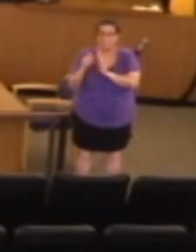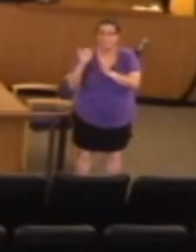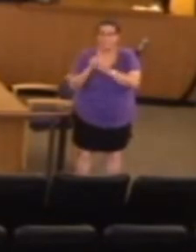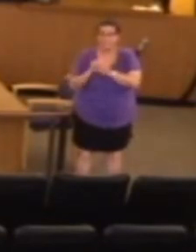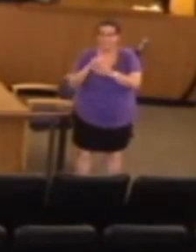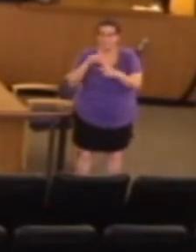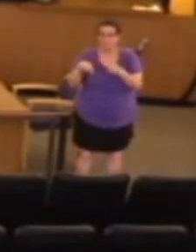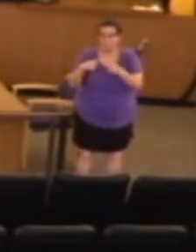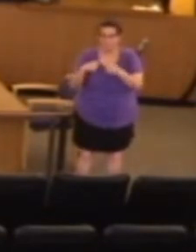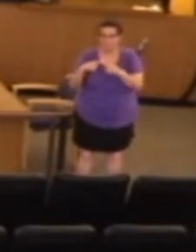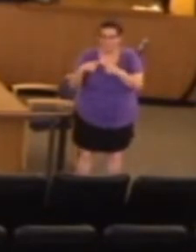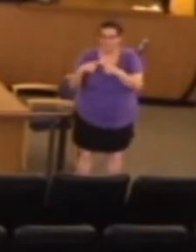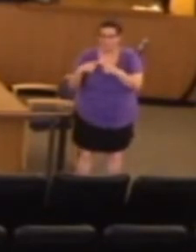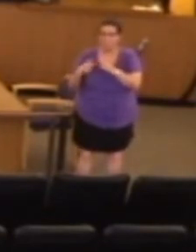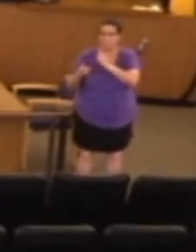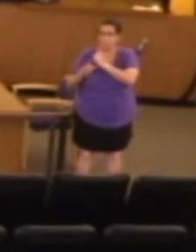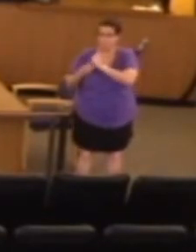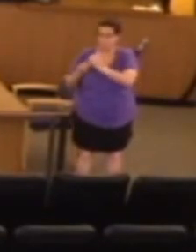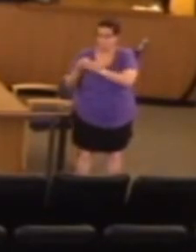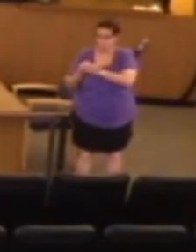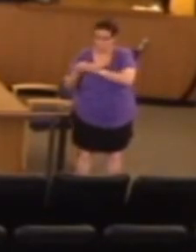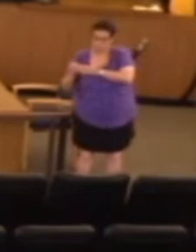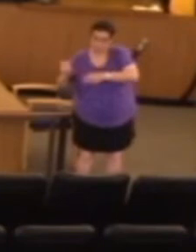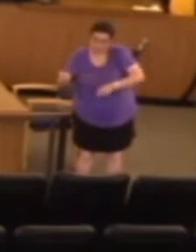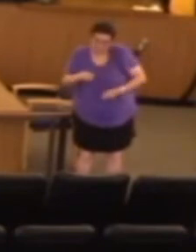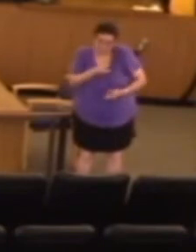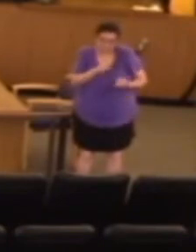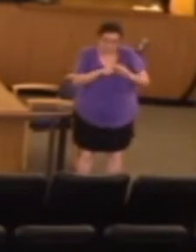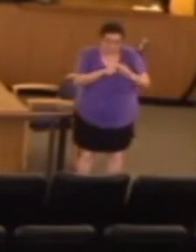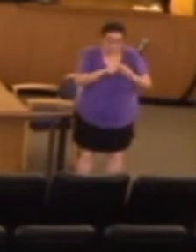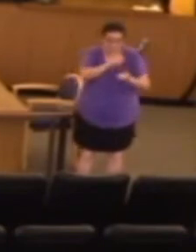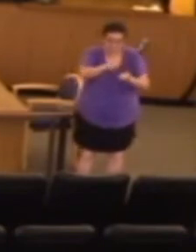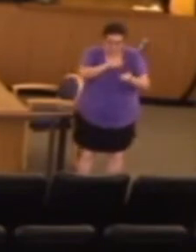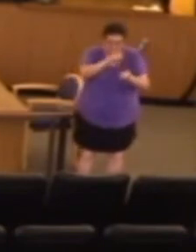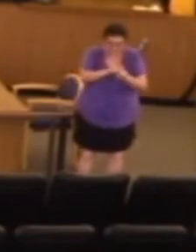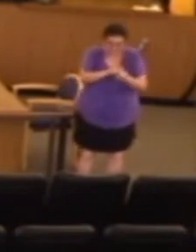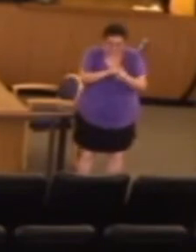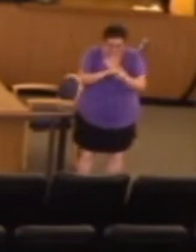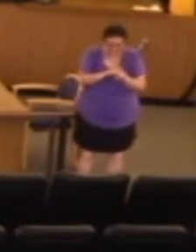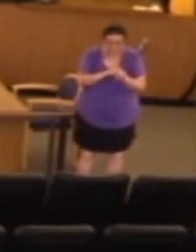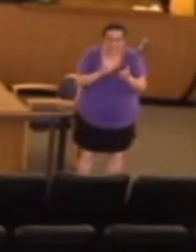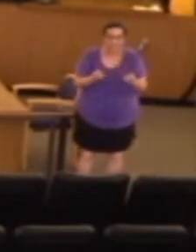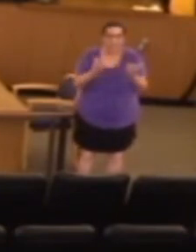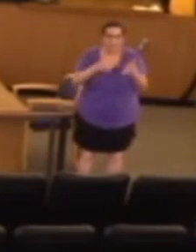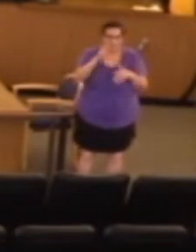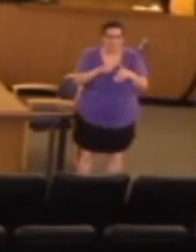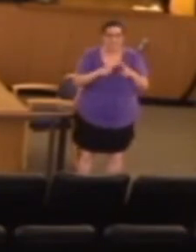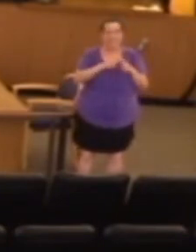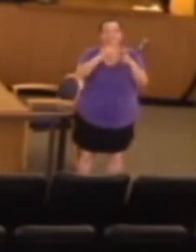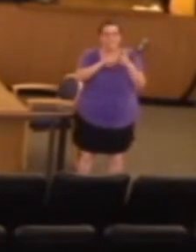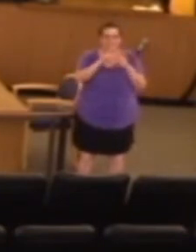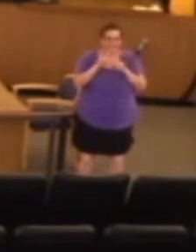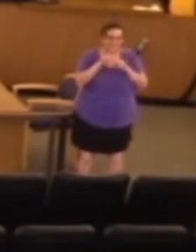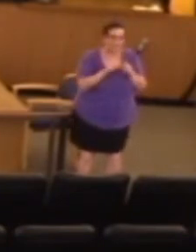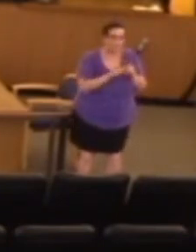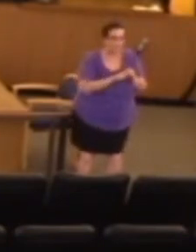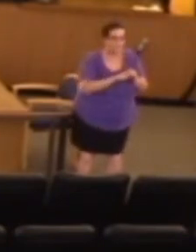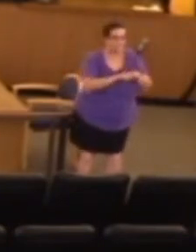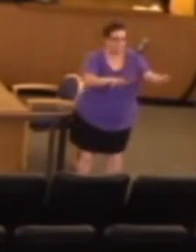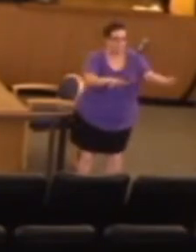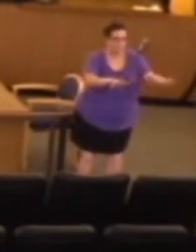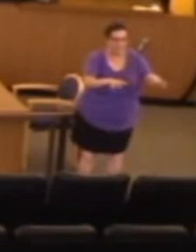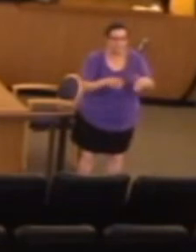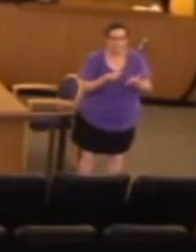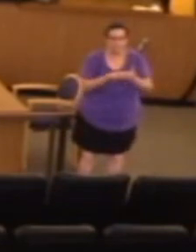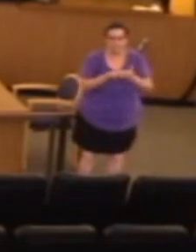down on the funds, put it into our operating account, and then disperse it. So my feeling from the very beginning, these were